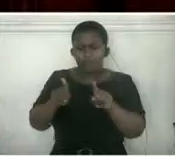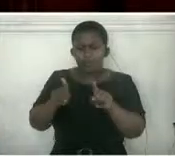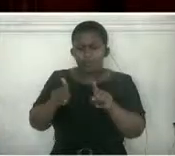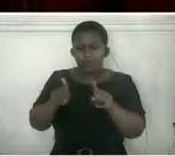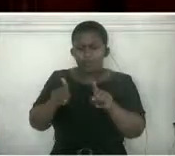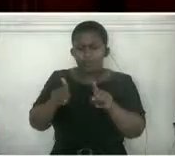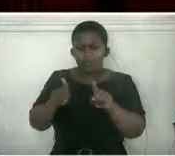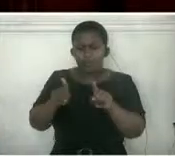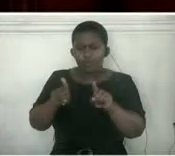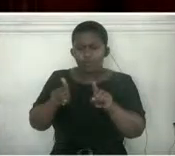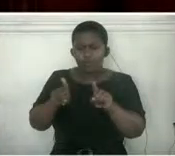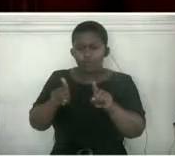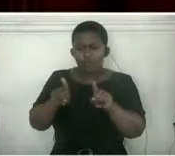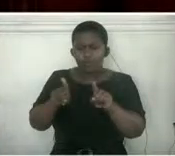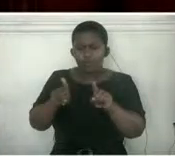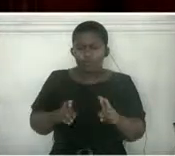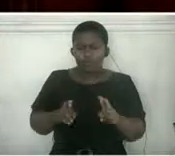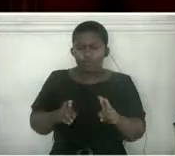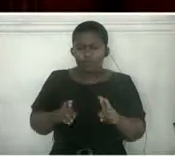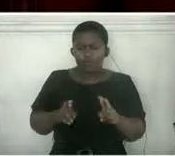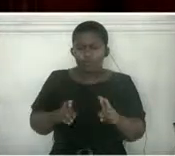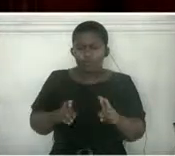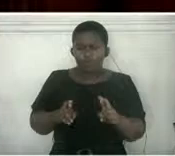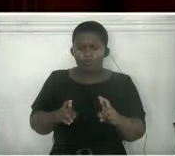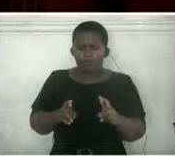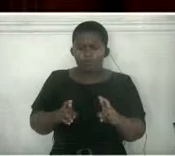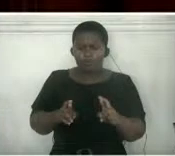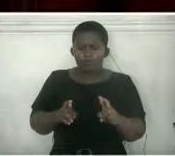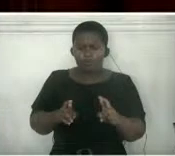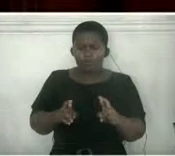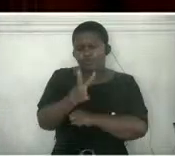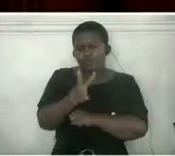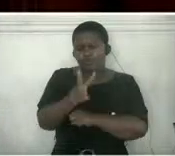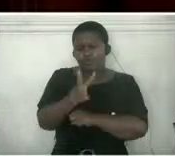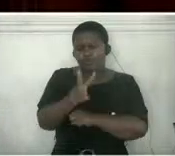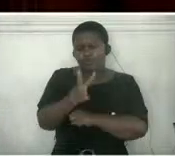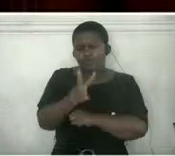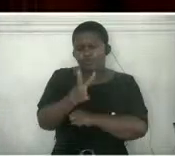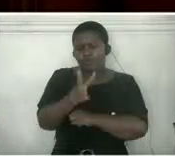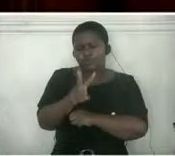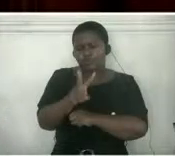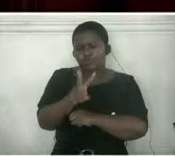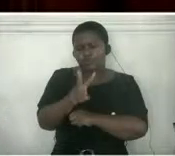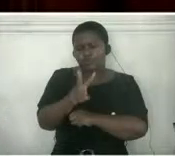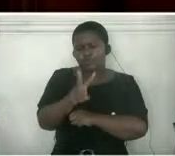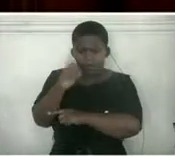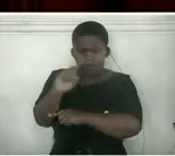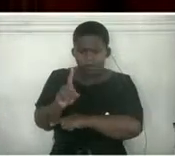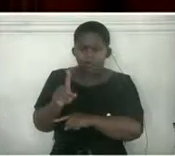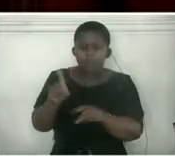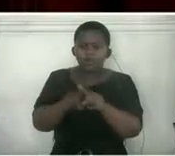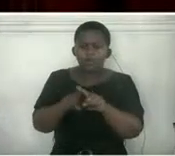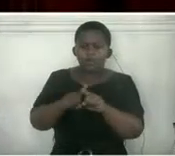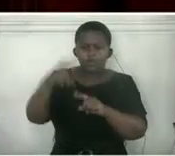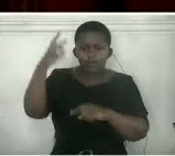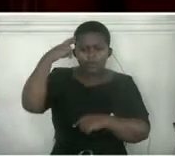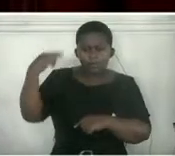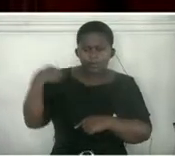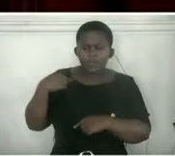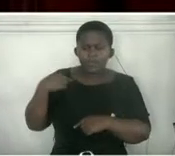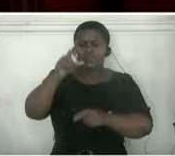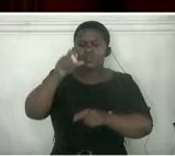our common future. In 2021, we must remember and remind the children of